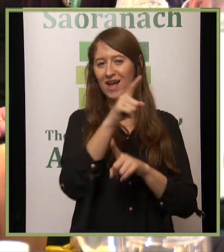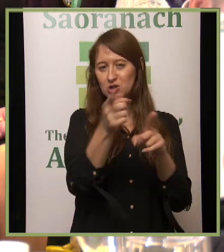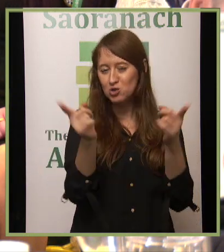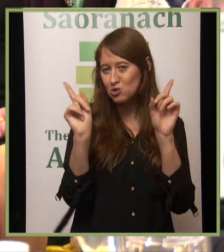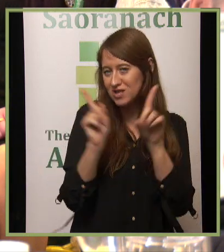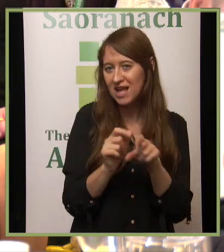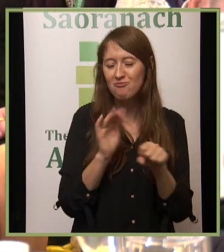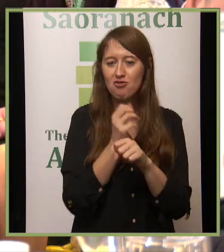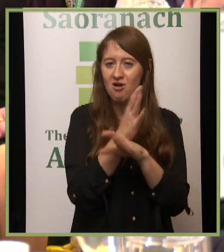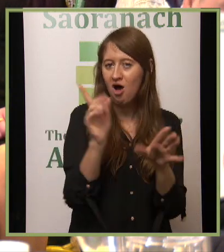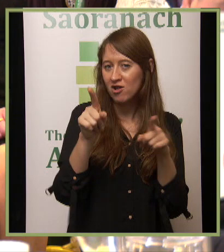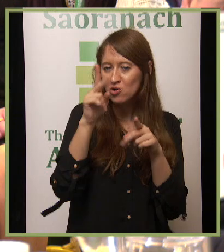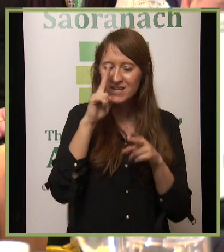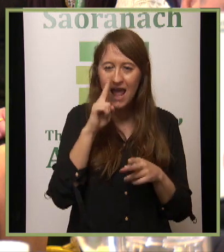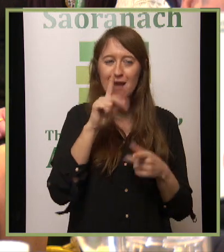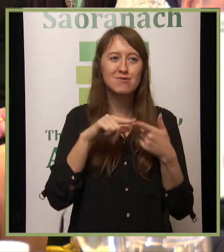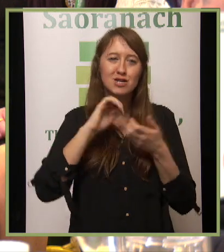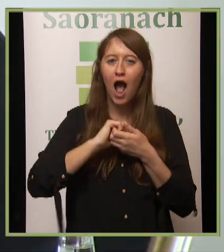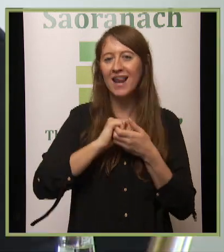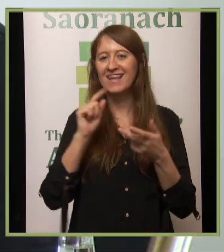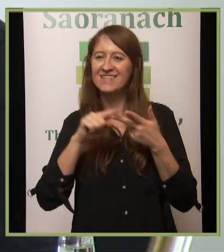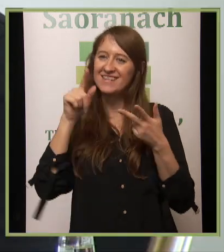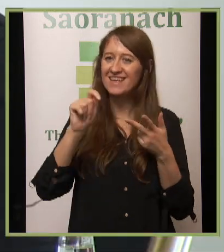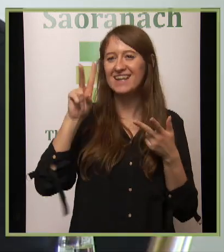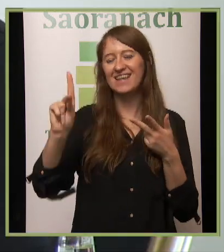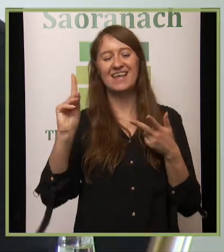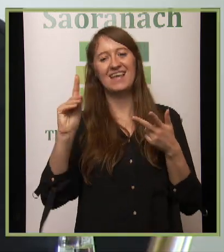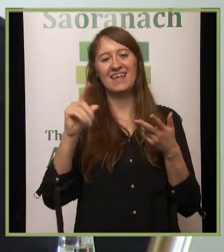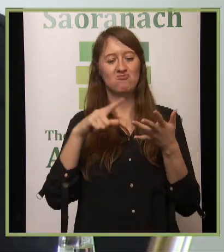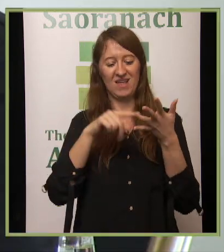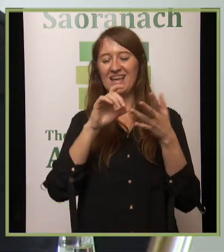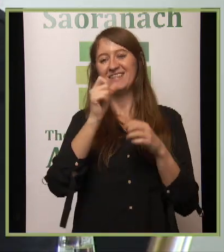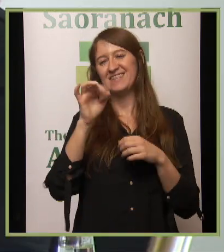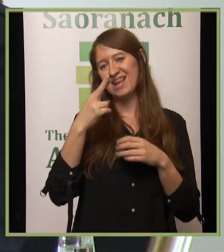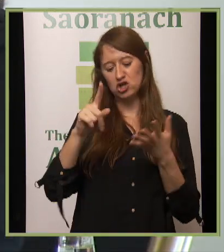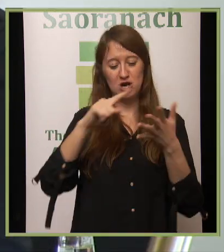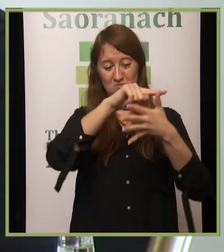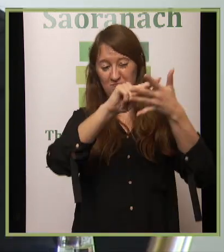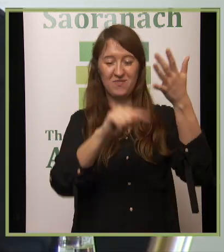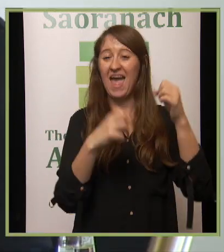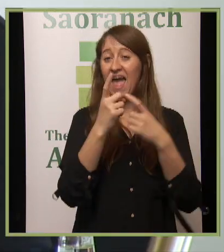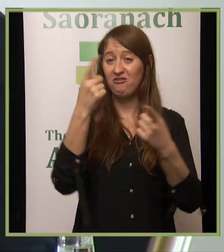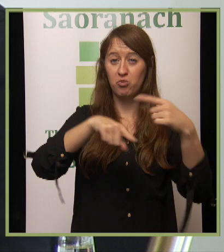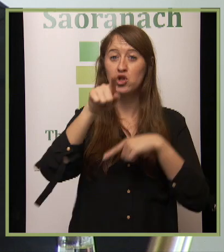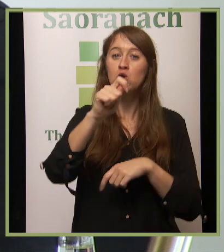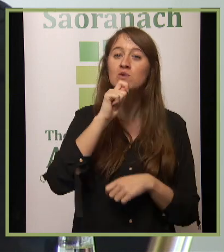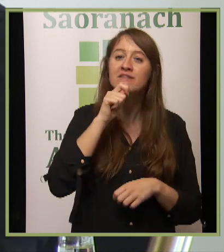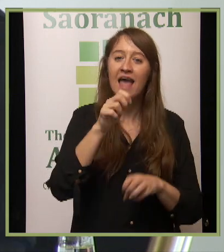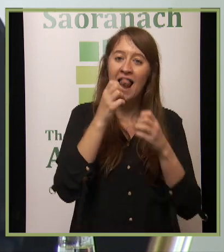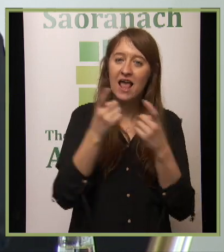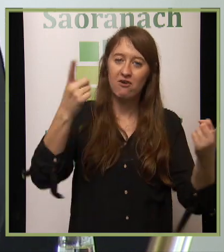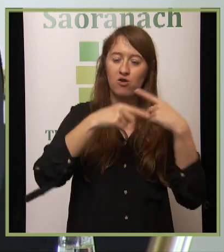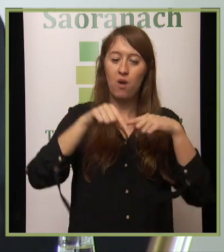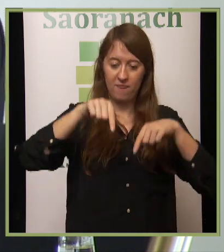and communities and local councillors and TDs and your senators, and that you tell them how precious the environment is to